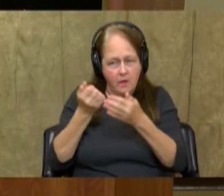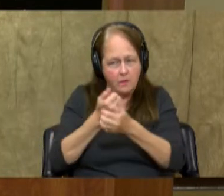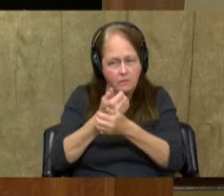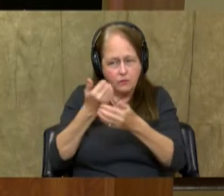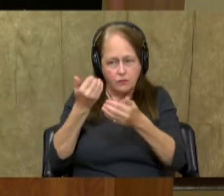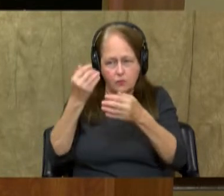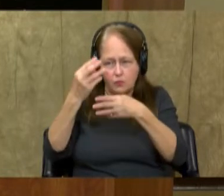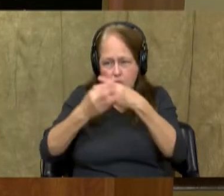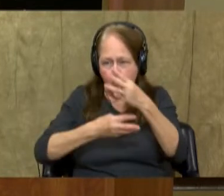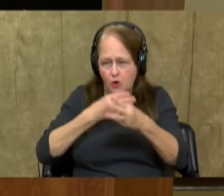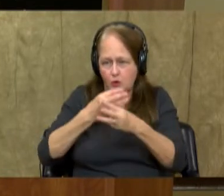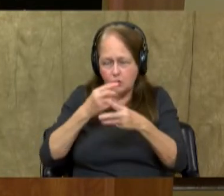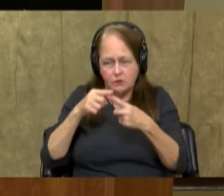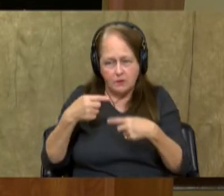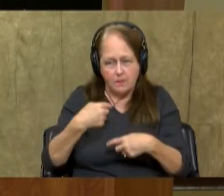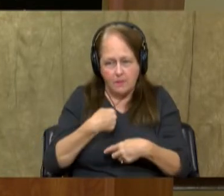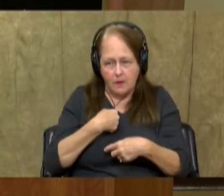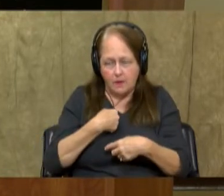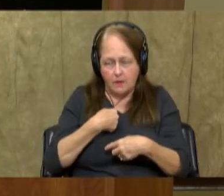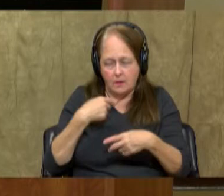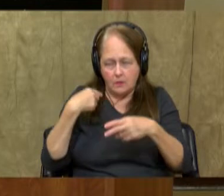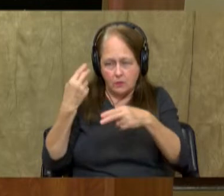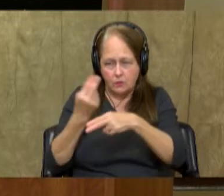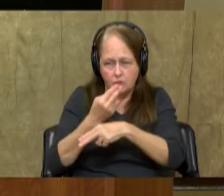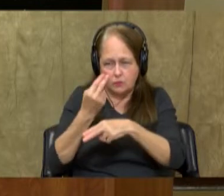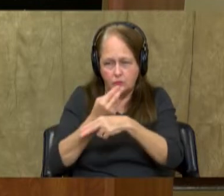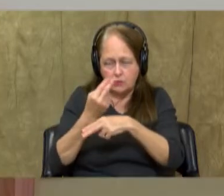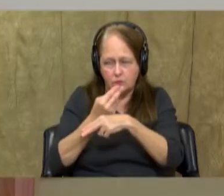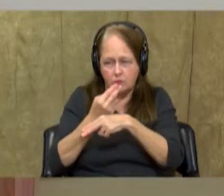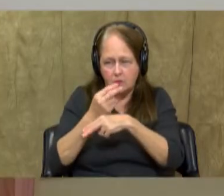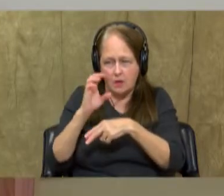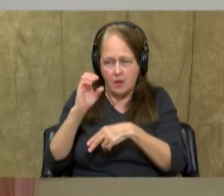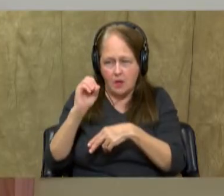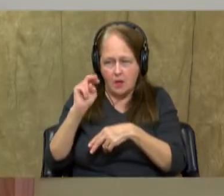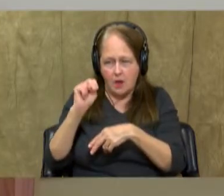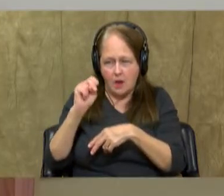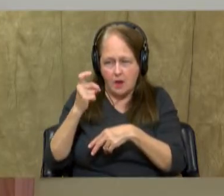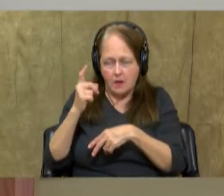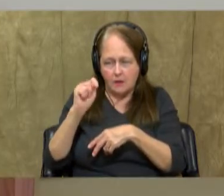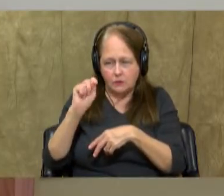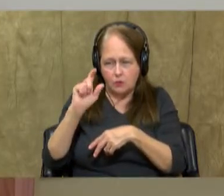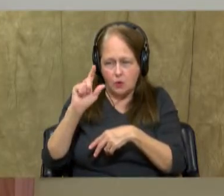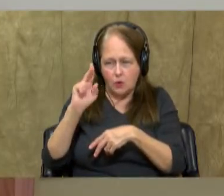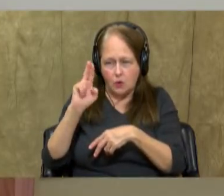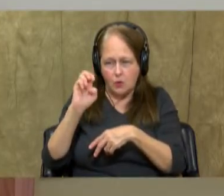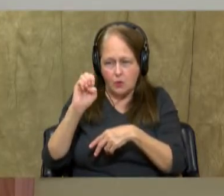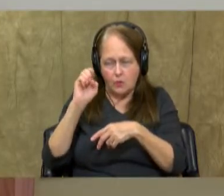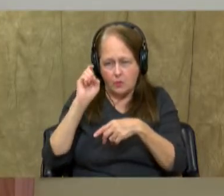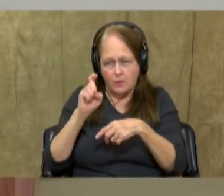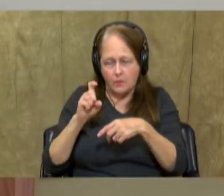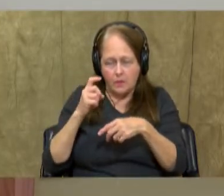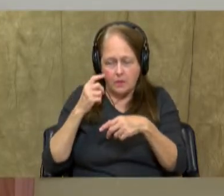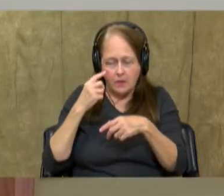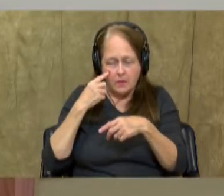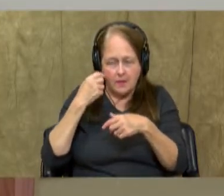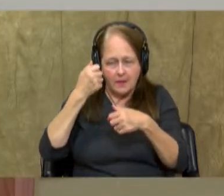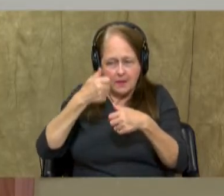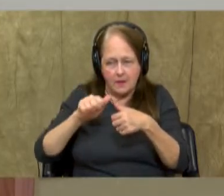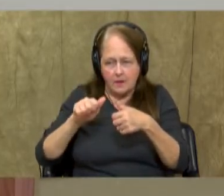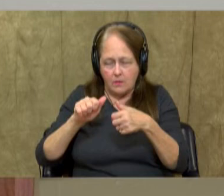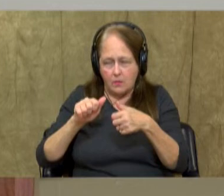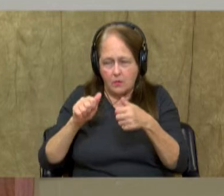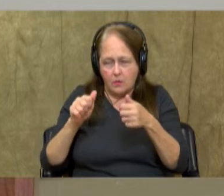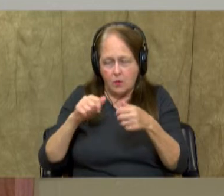new world to me. So when I'm using my context clues, I'm trying to figure out the meaning of a word. I'm supposed to look at any and everything that